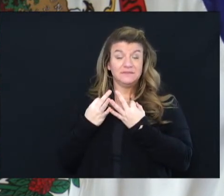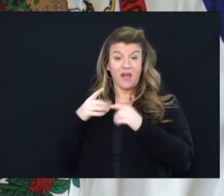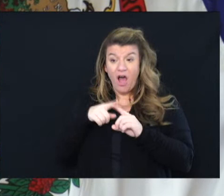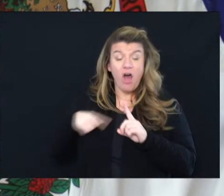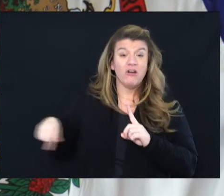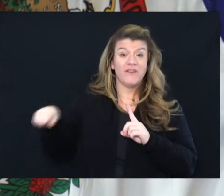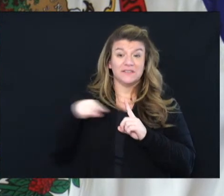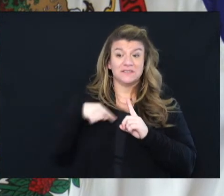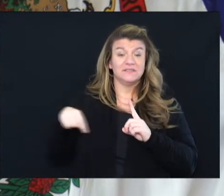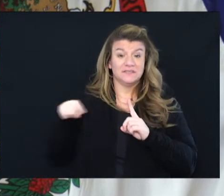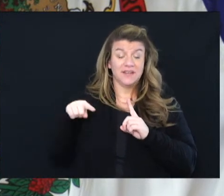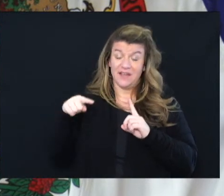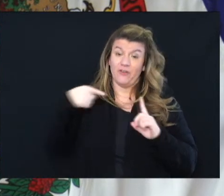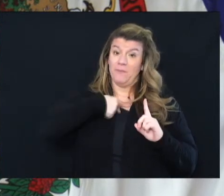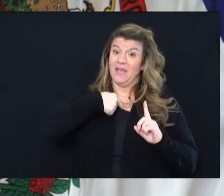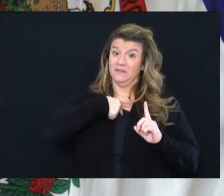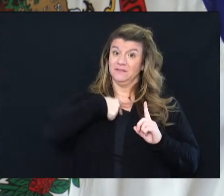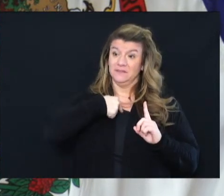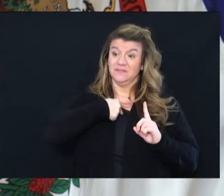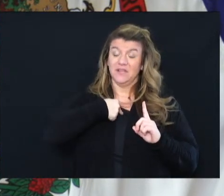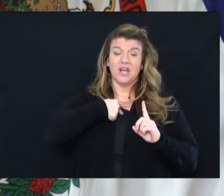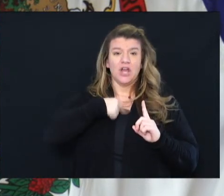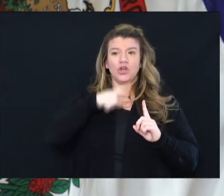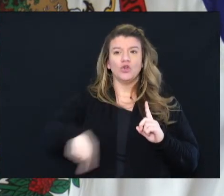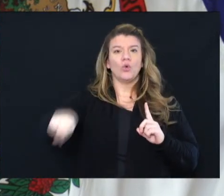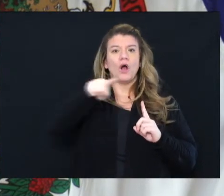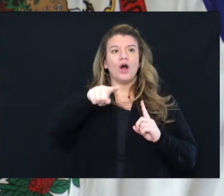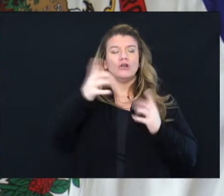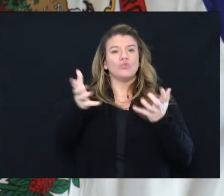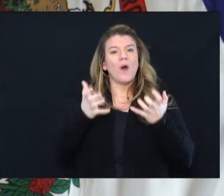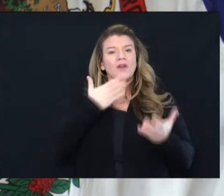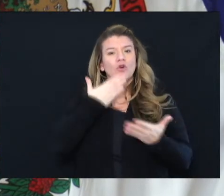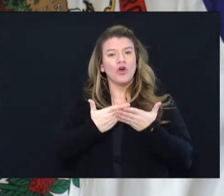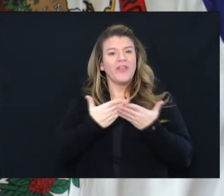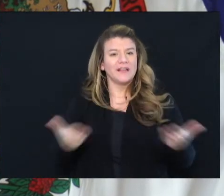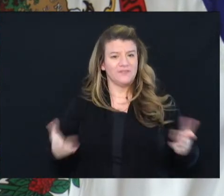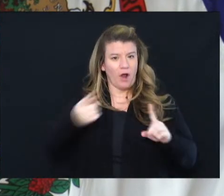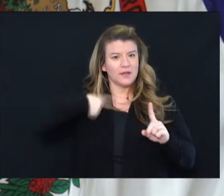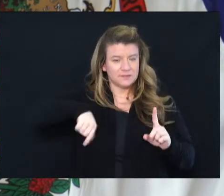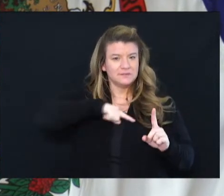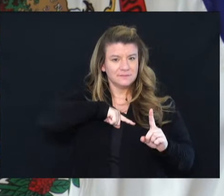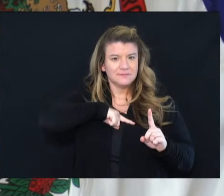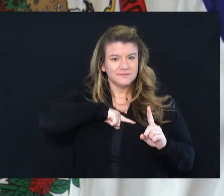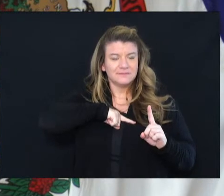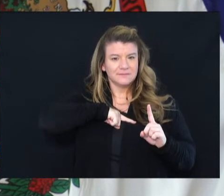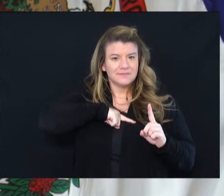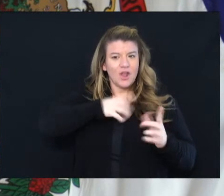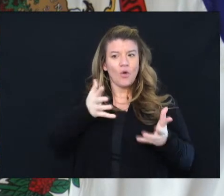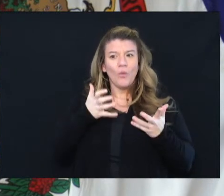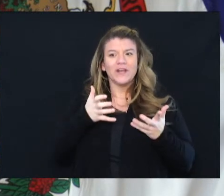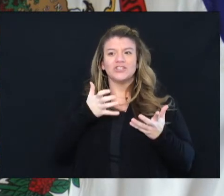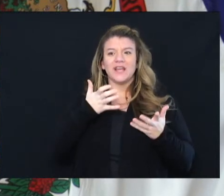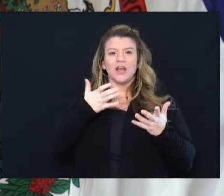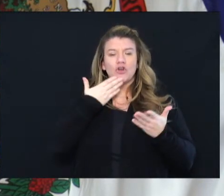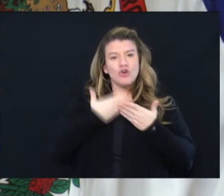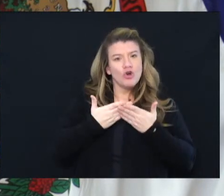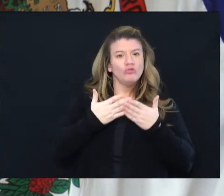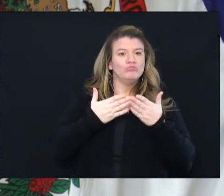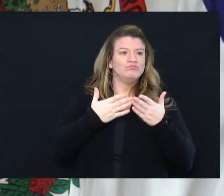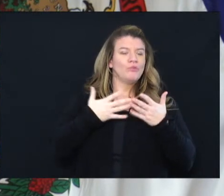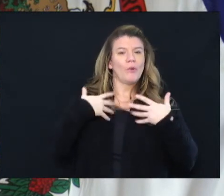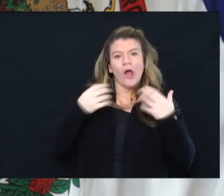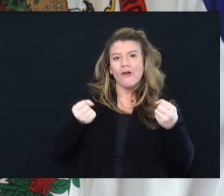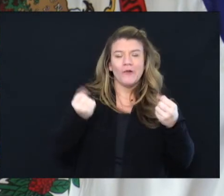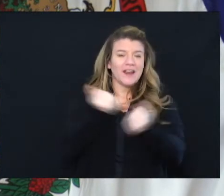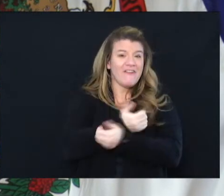but especially to me, all the well wishes and everything, because it was it really meant a lot,